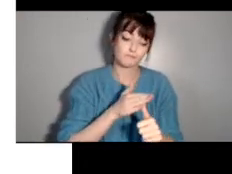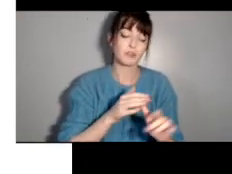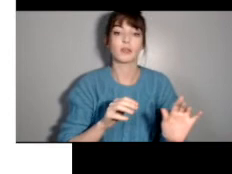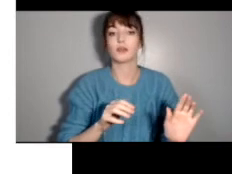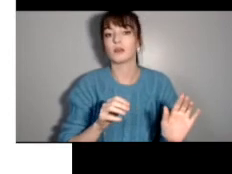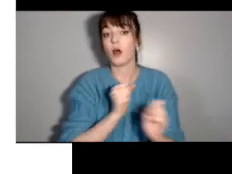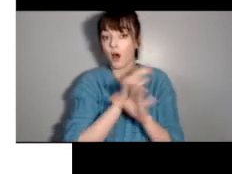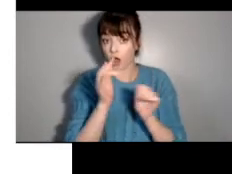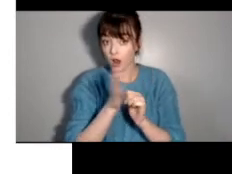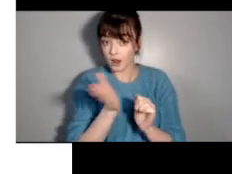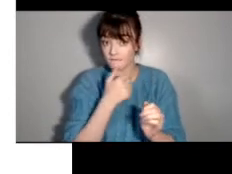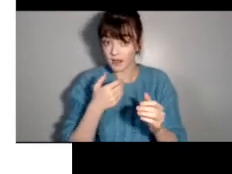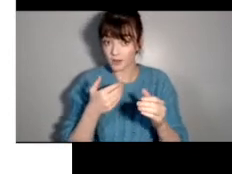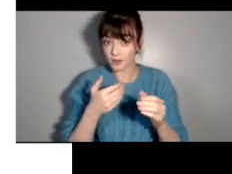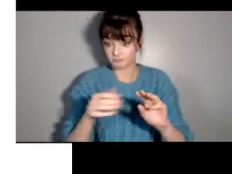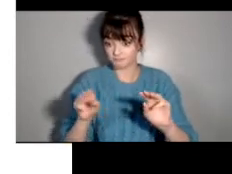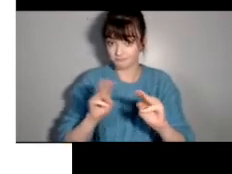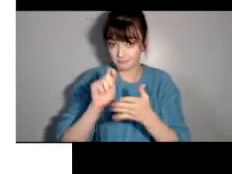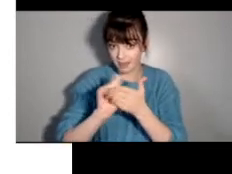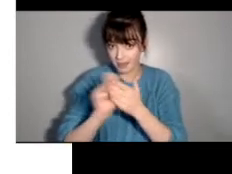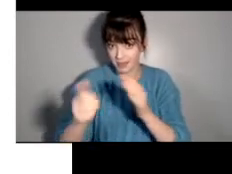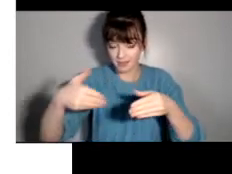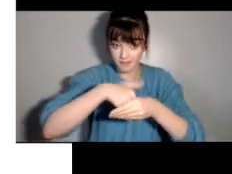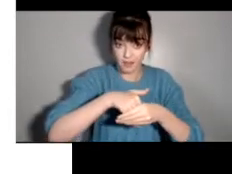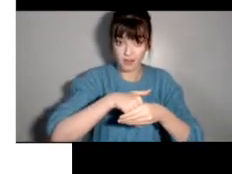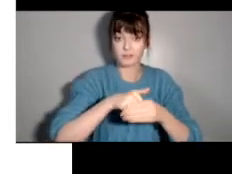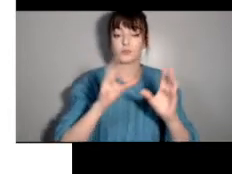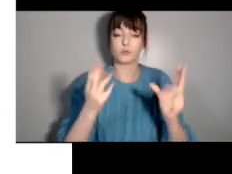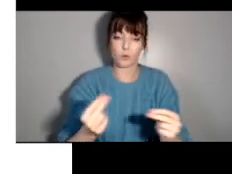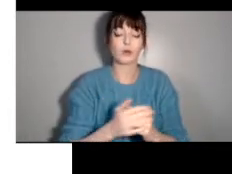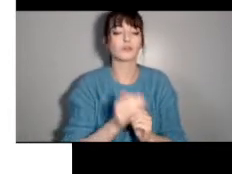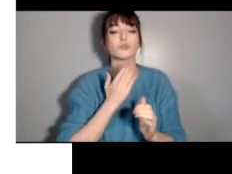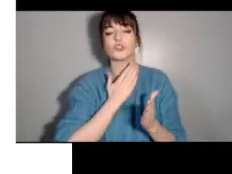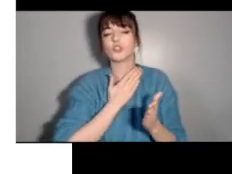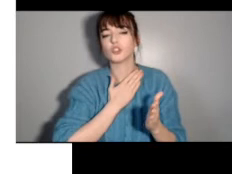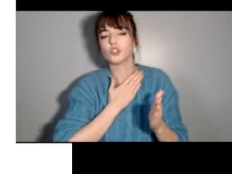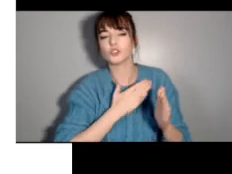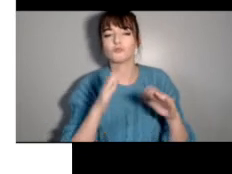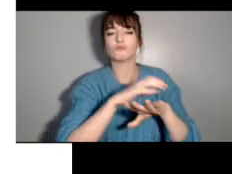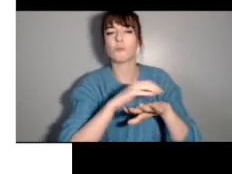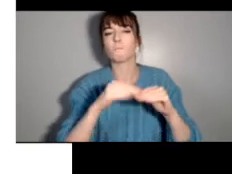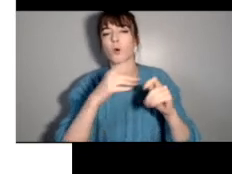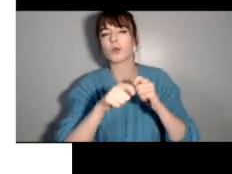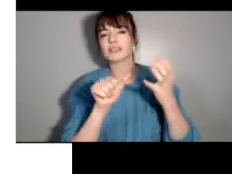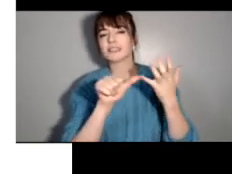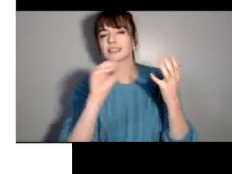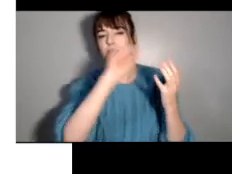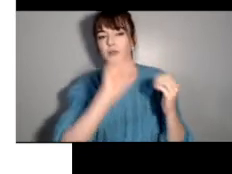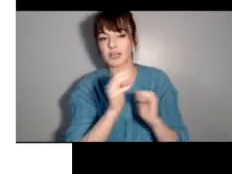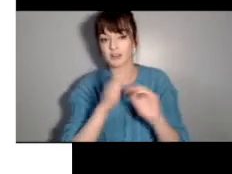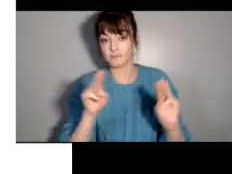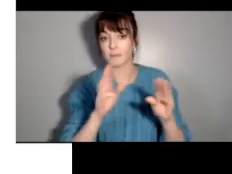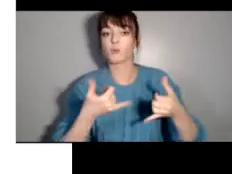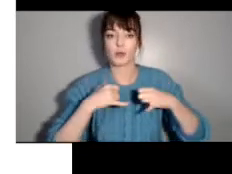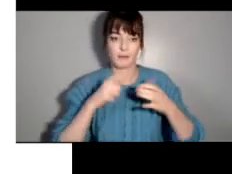participants could engage with the tool that we use. So approximately just over two thirds of our participants were able to engage